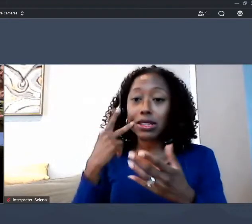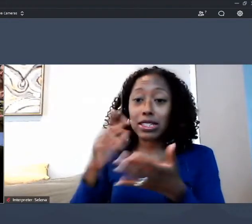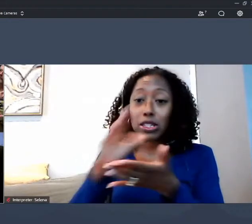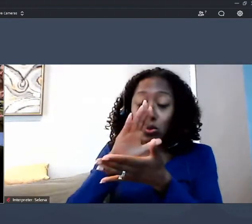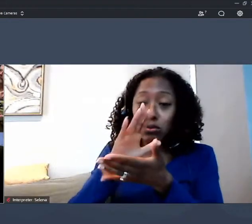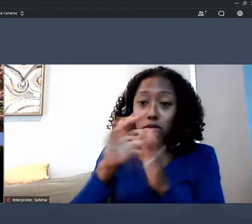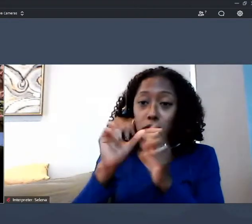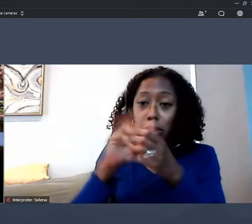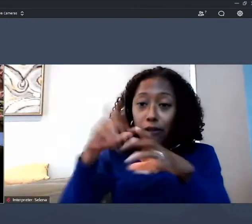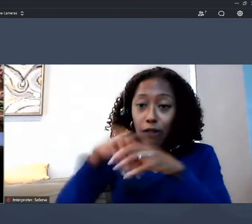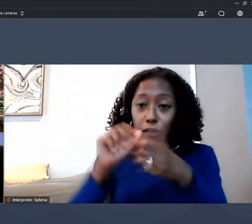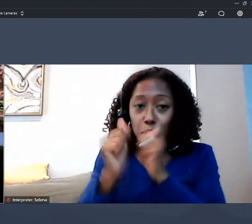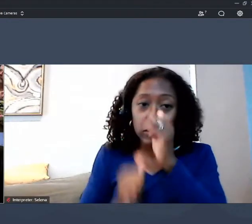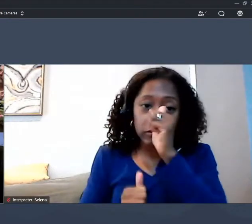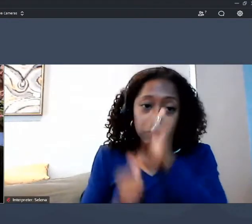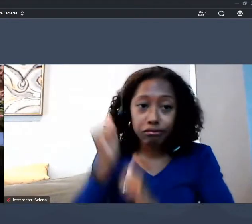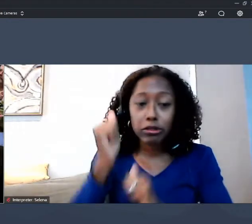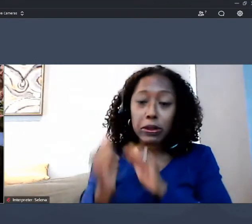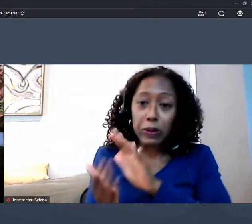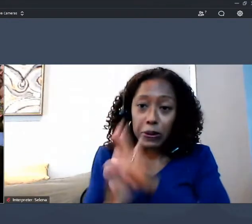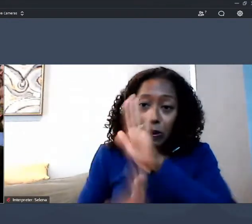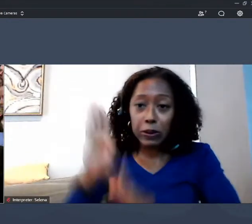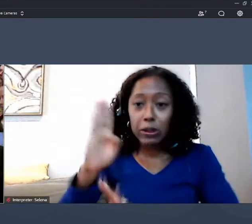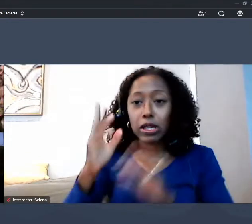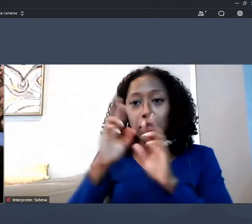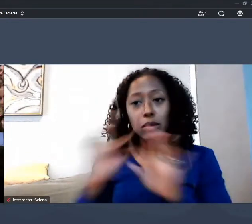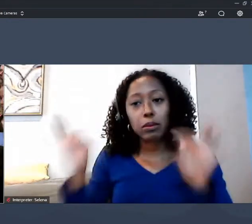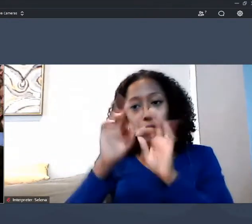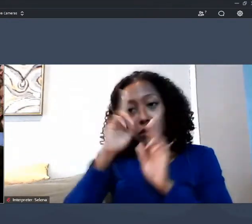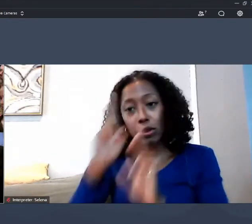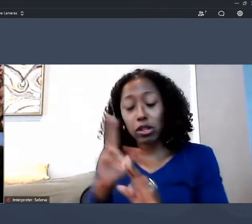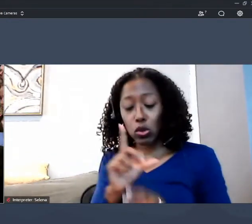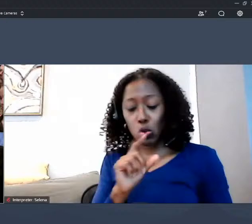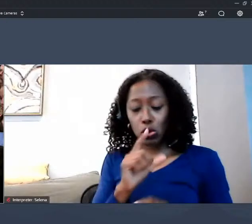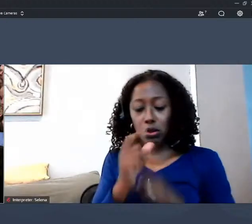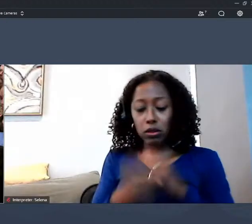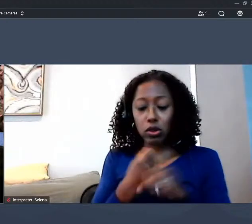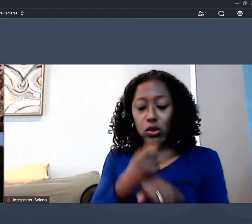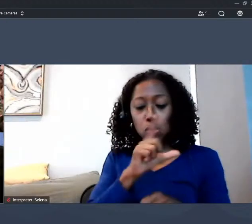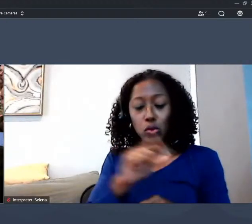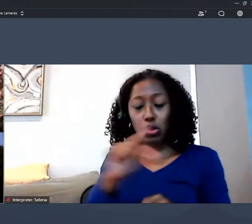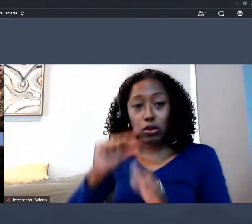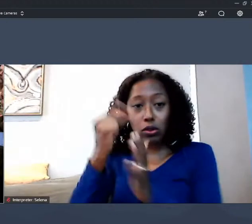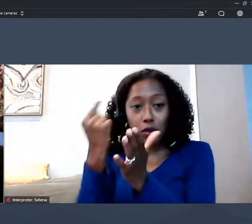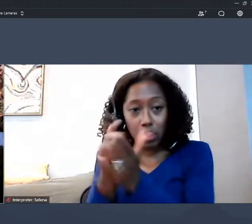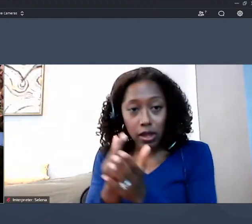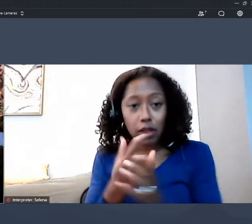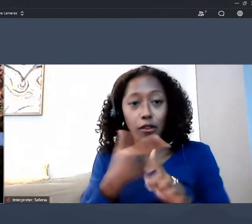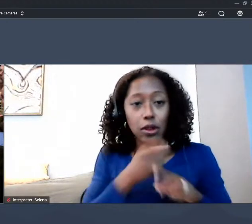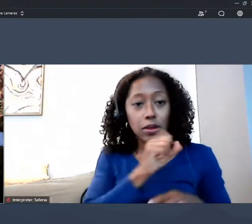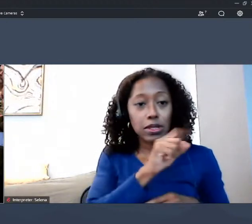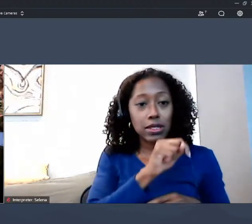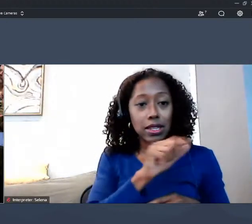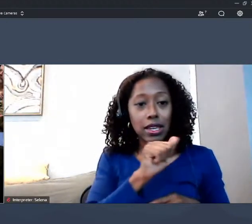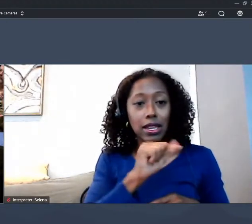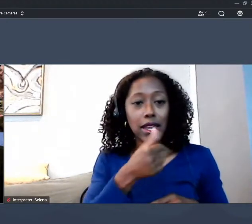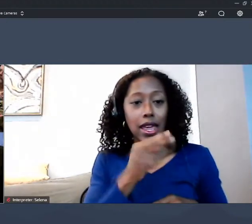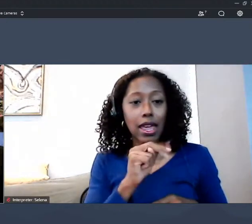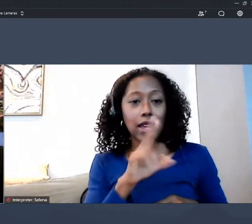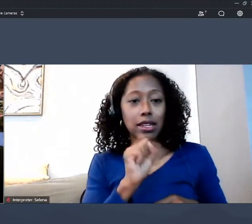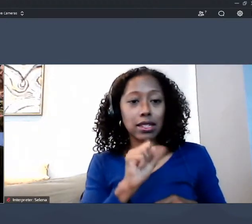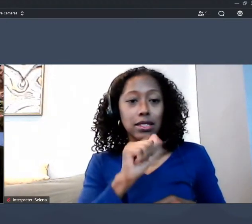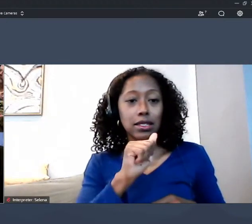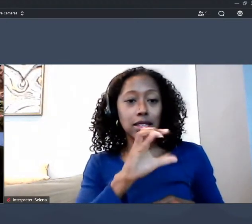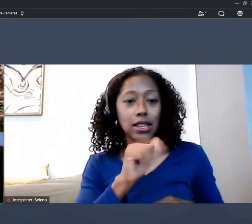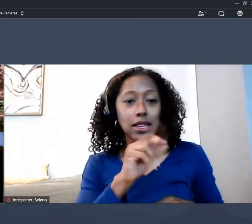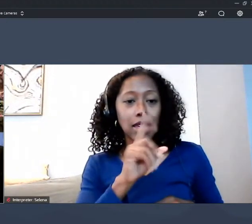is worthy of recognition. And whereas a 2020 graduate of St. Agnes Academy, 19-year-old Rachel Heck is a rising